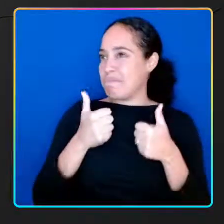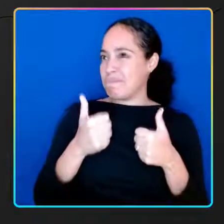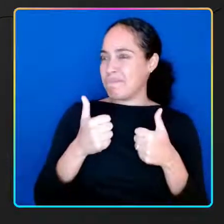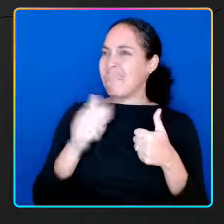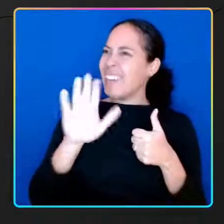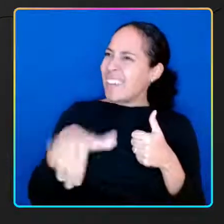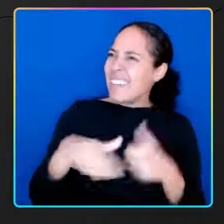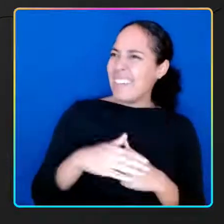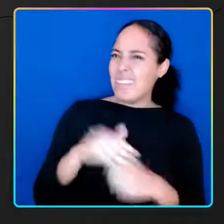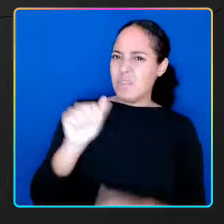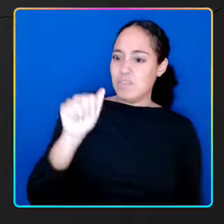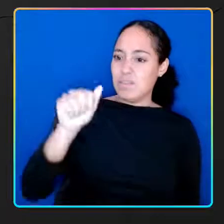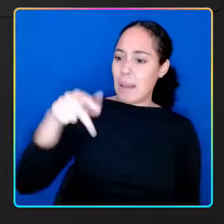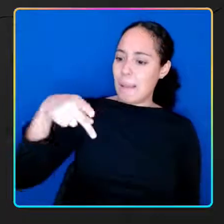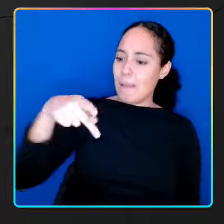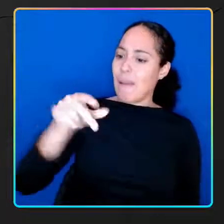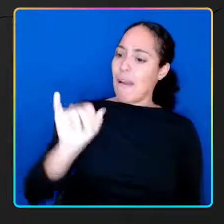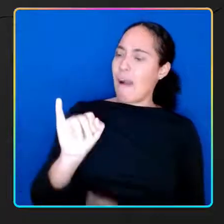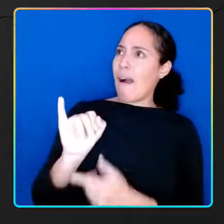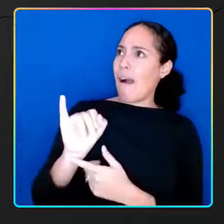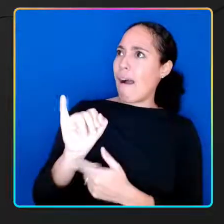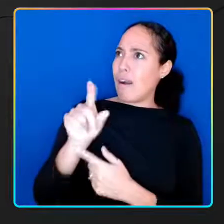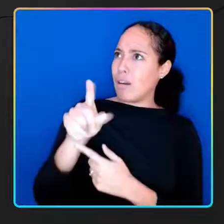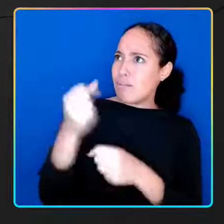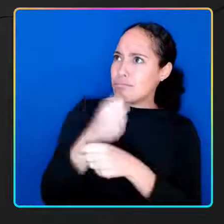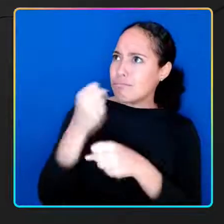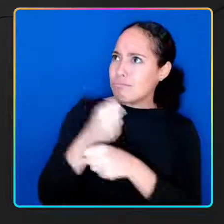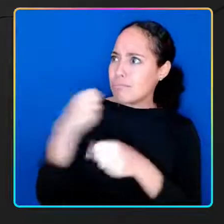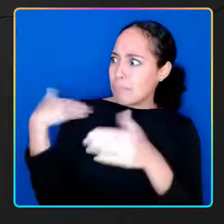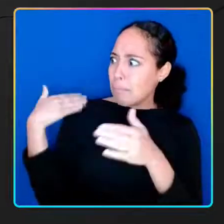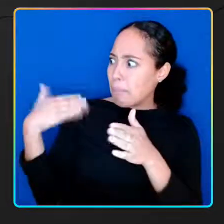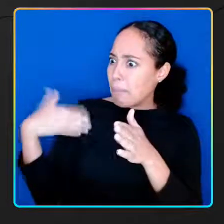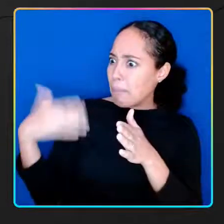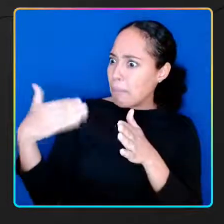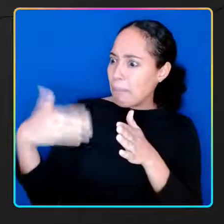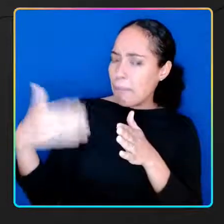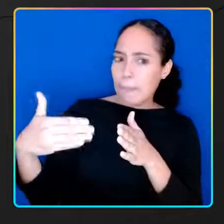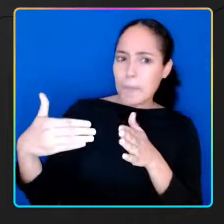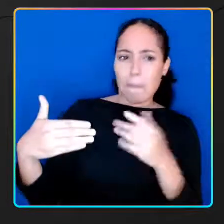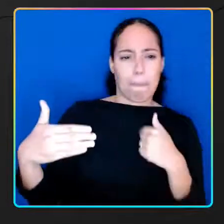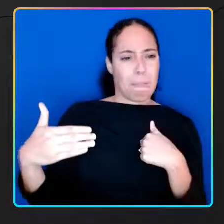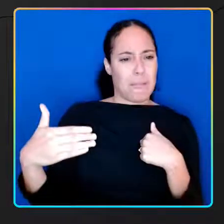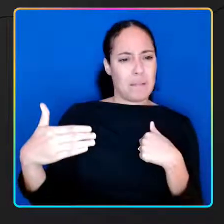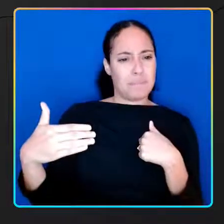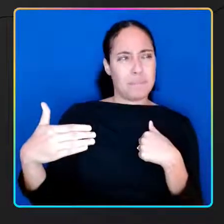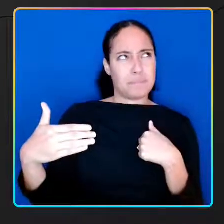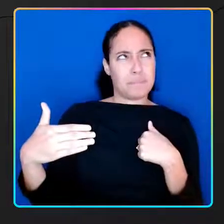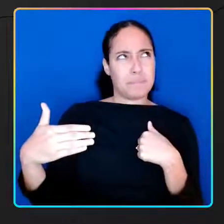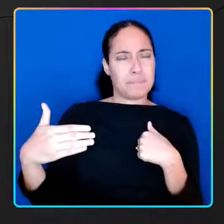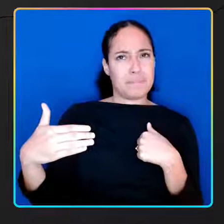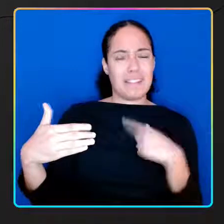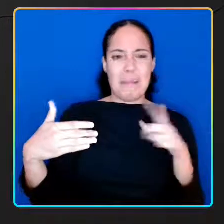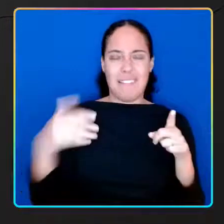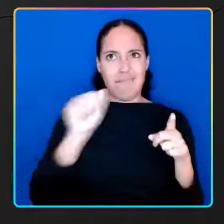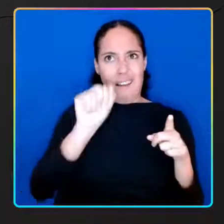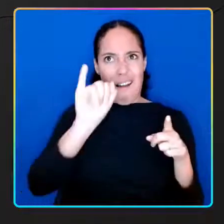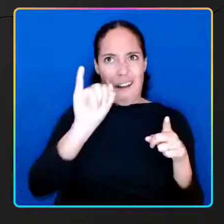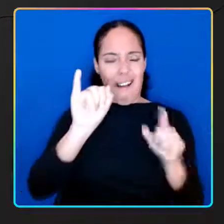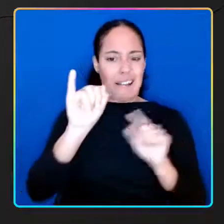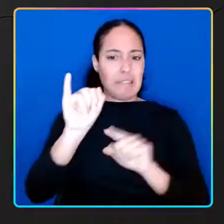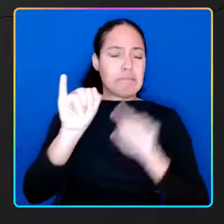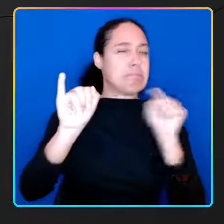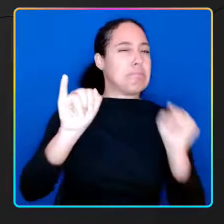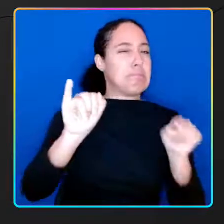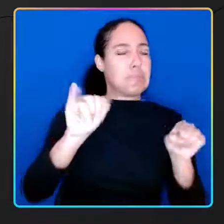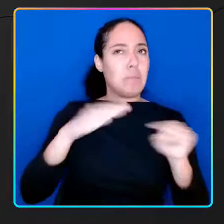And if we think about the less sort of the more service style AI that we offer,